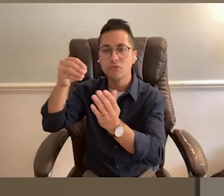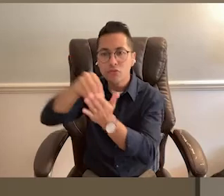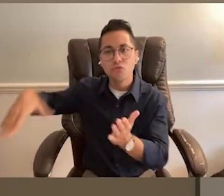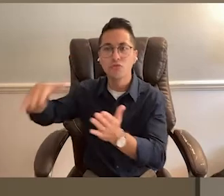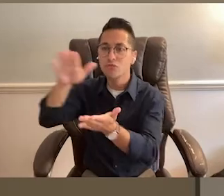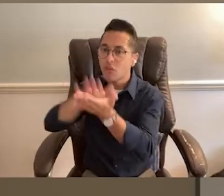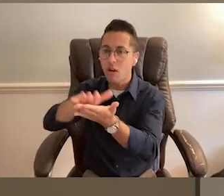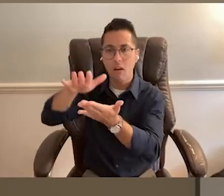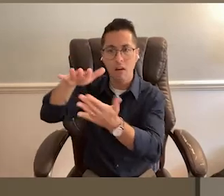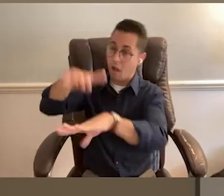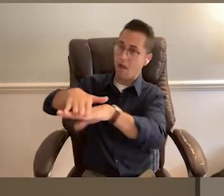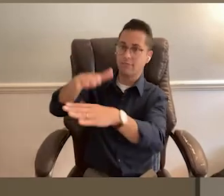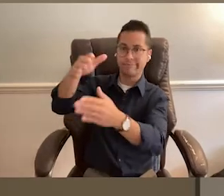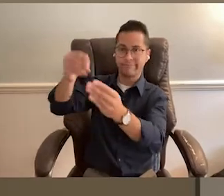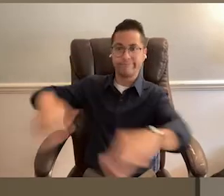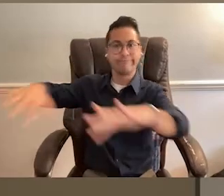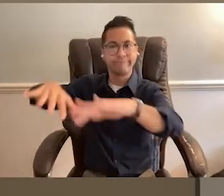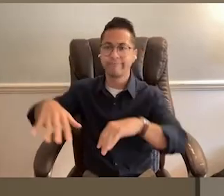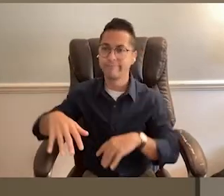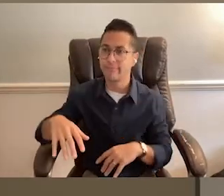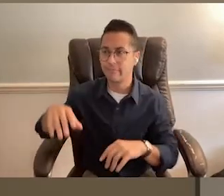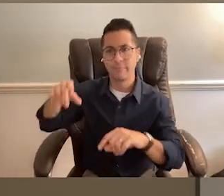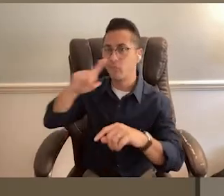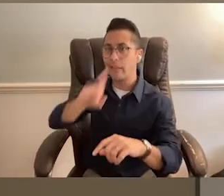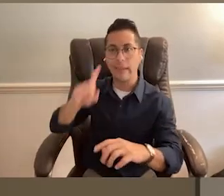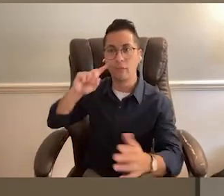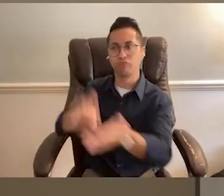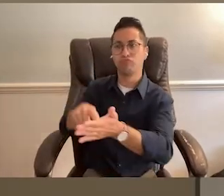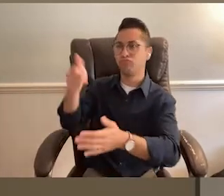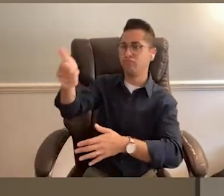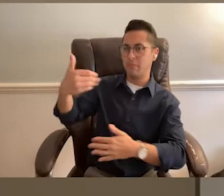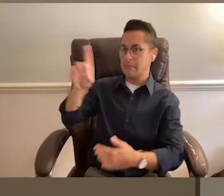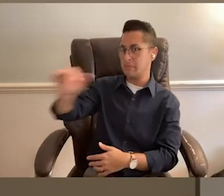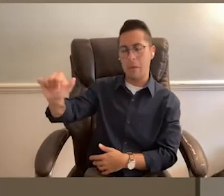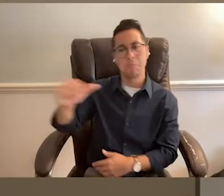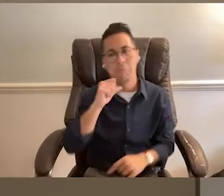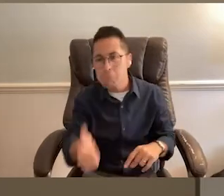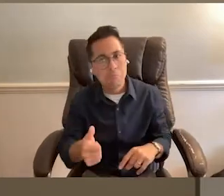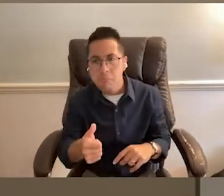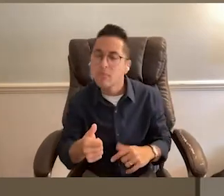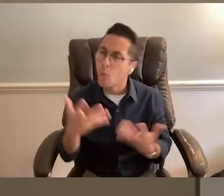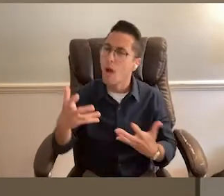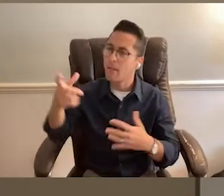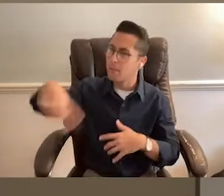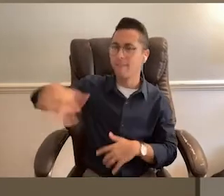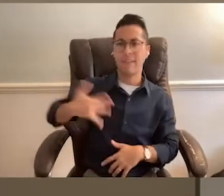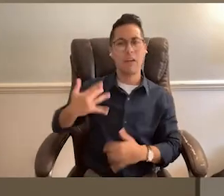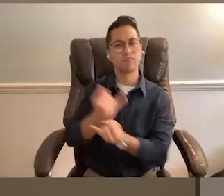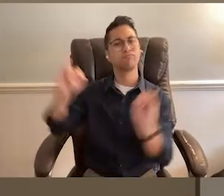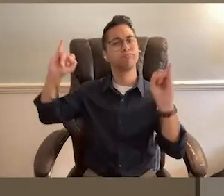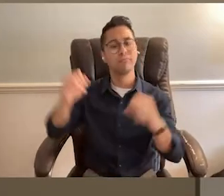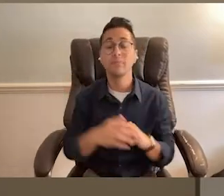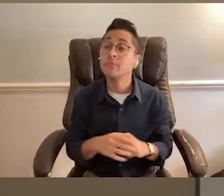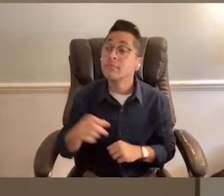years old and older. And while they do have disabilities or differences, they are adults. They are also college students, so